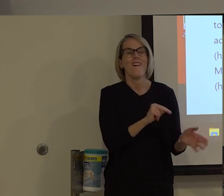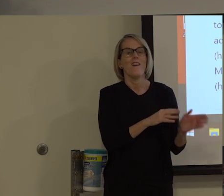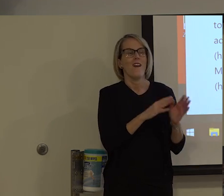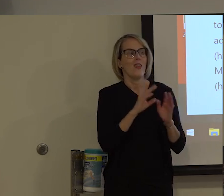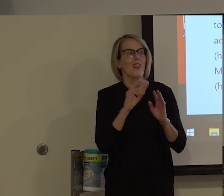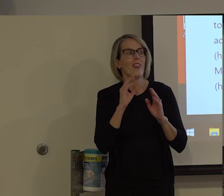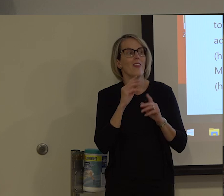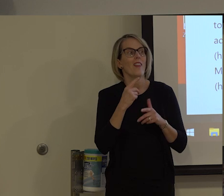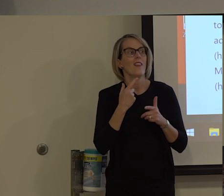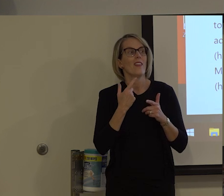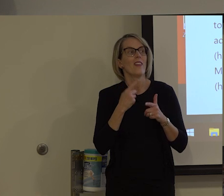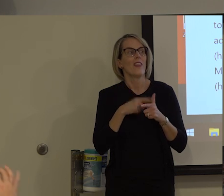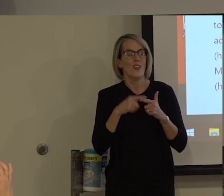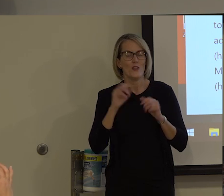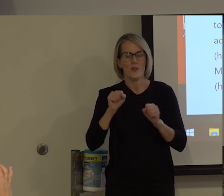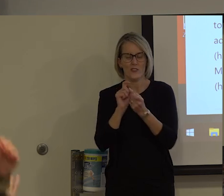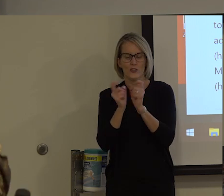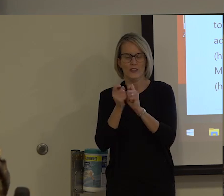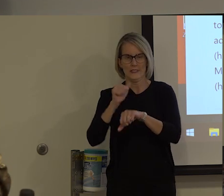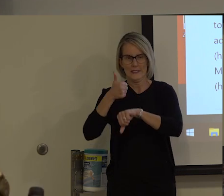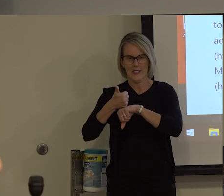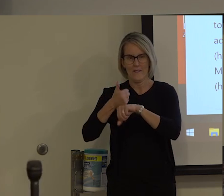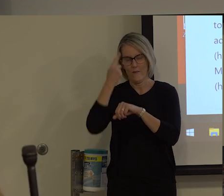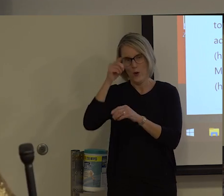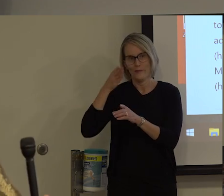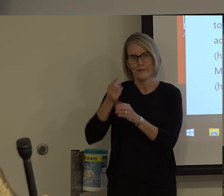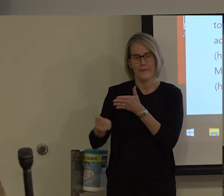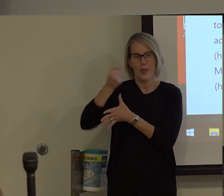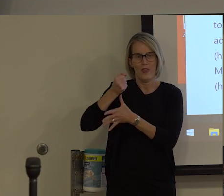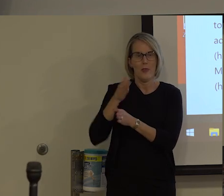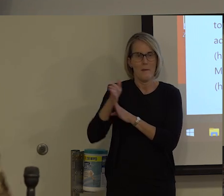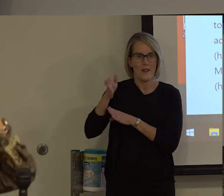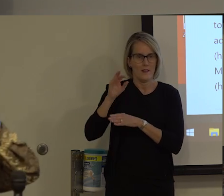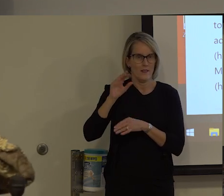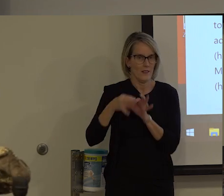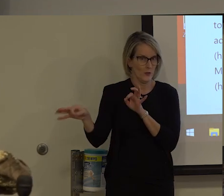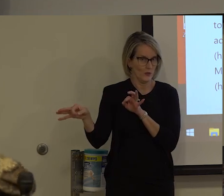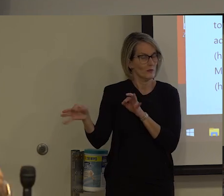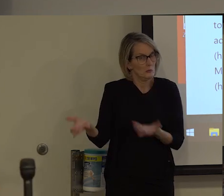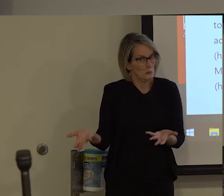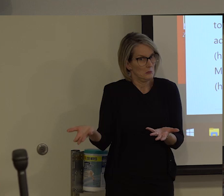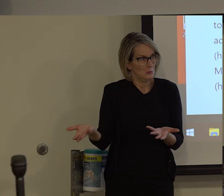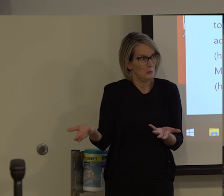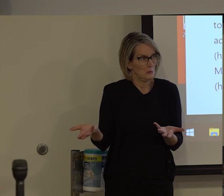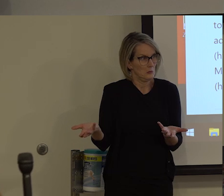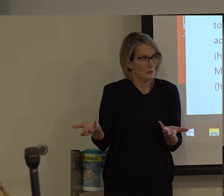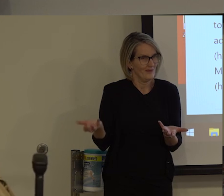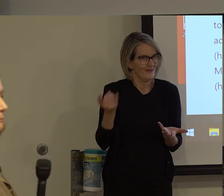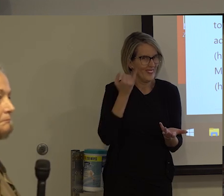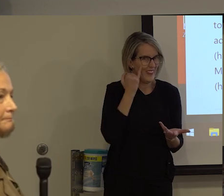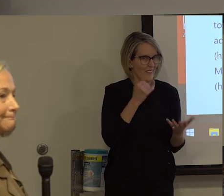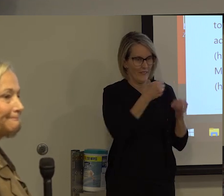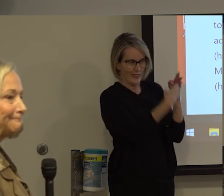language that is the main language. So you could have a version in English and a version in Quechua. You could also just have a version in Quechua if it's not